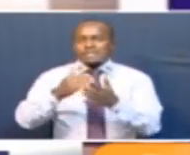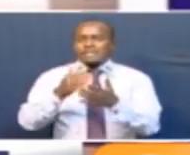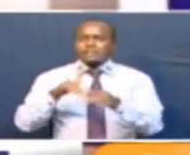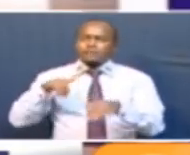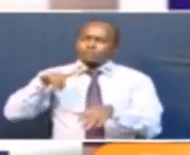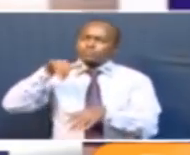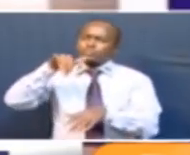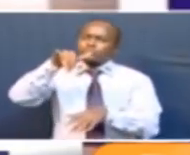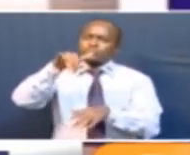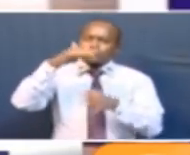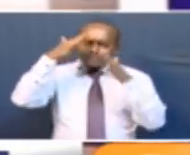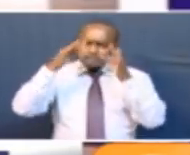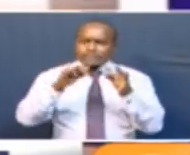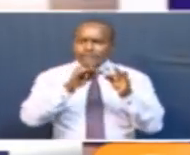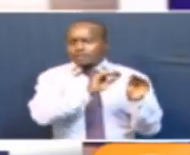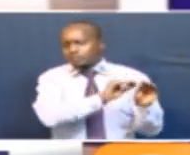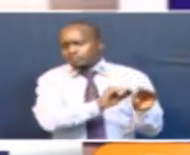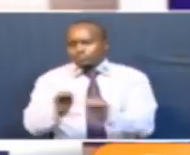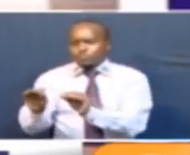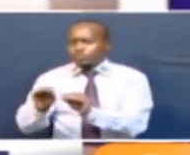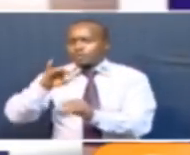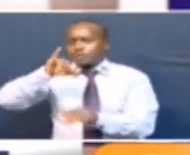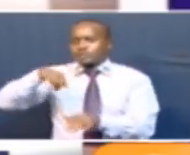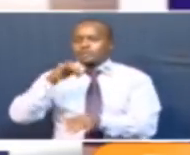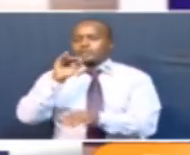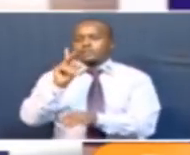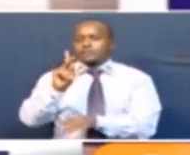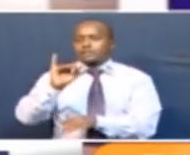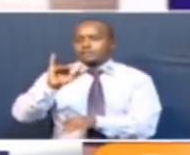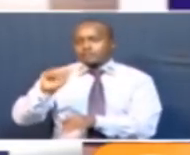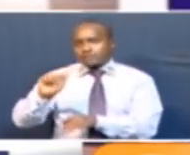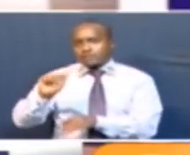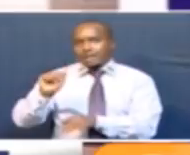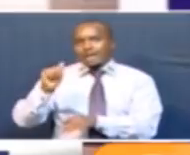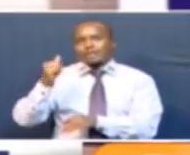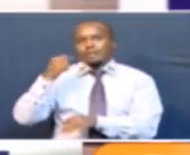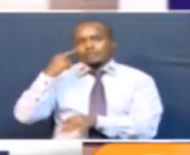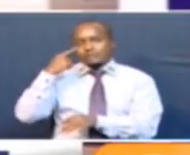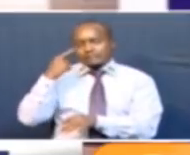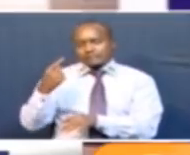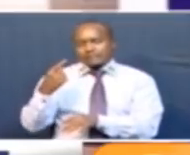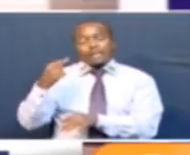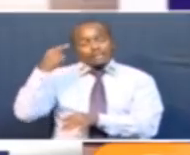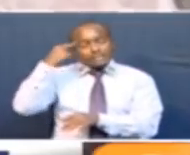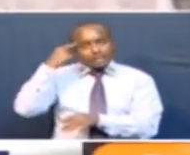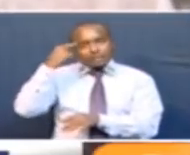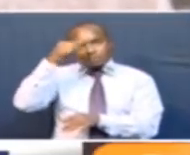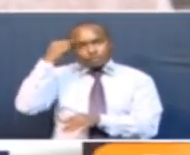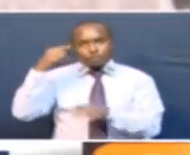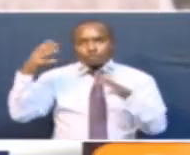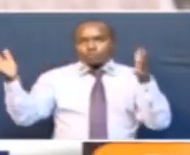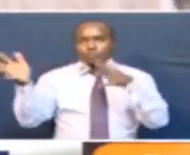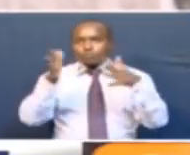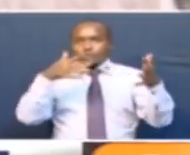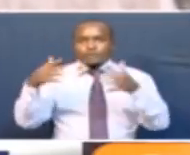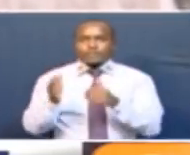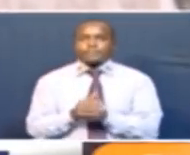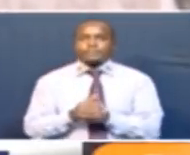point to divert to Jomo Kenyatta, and we suspect that was because of the weather at the time. We'll stay